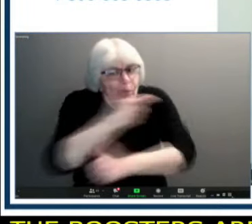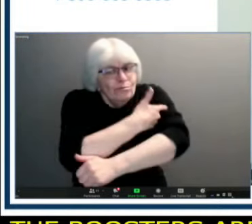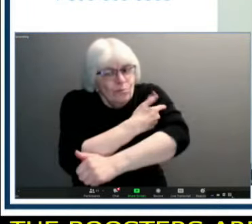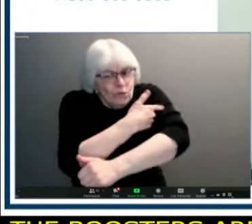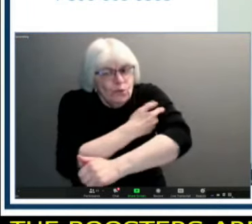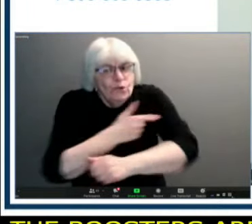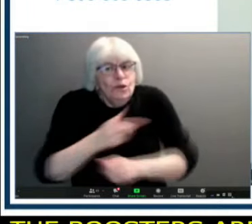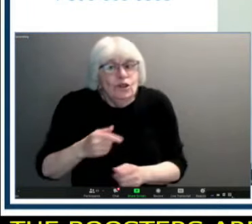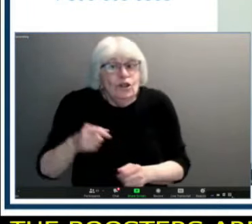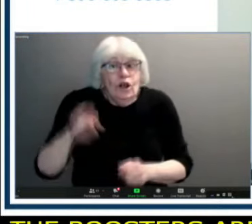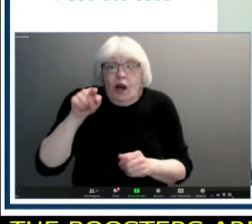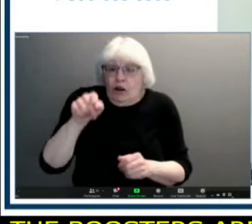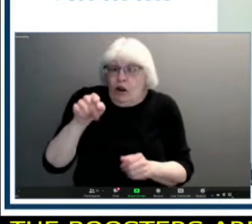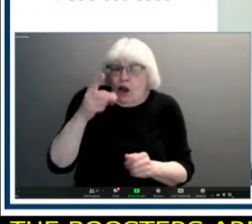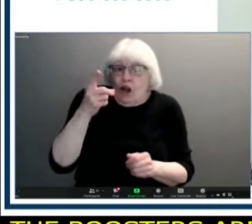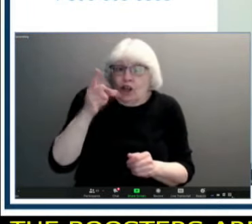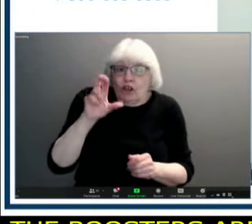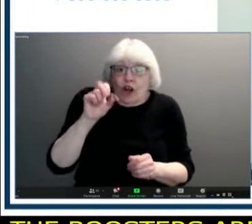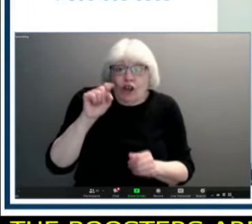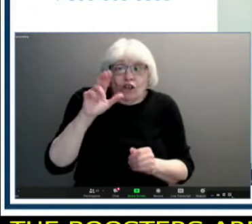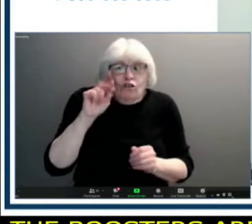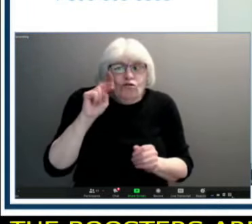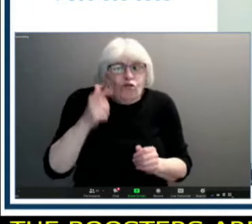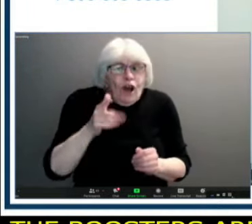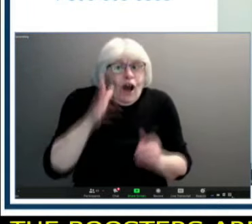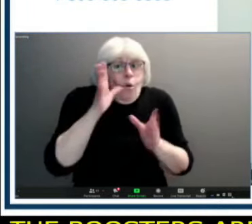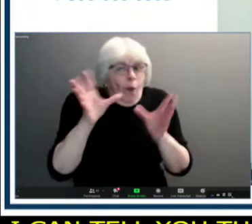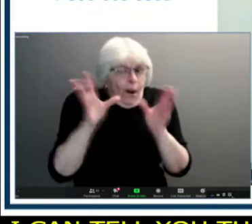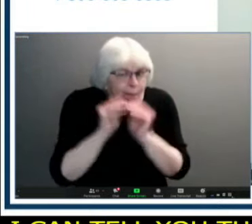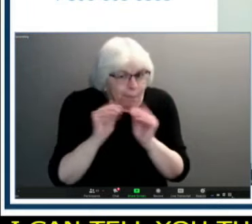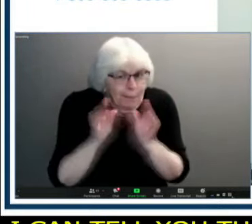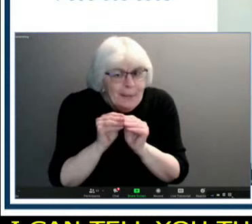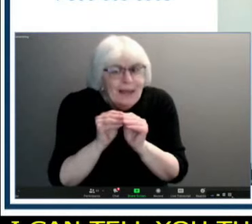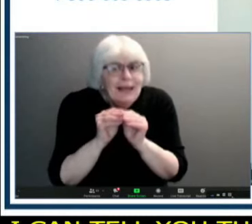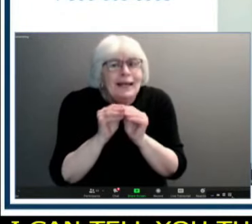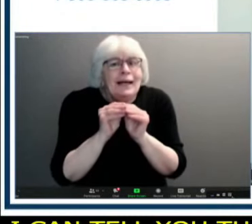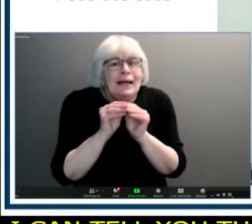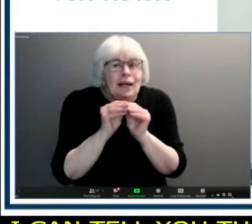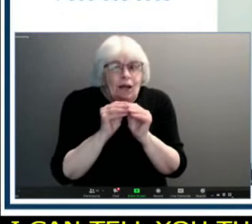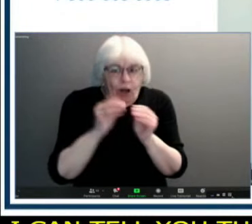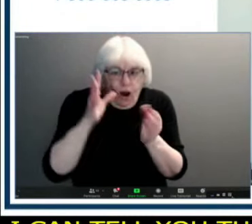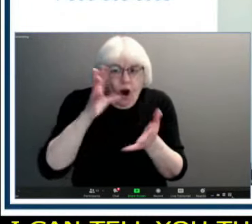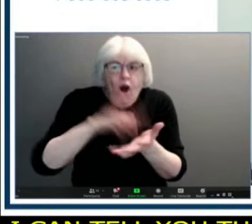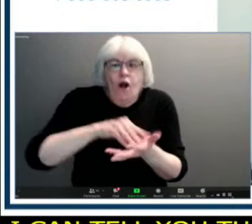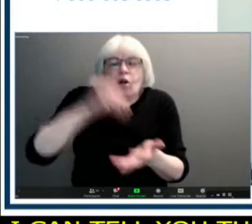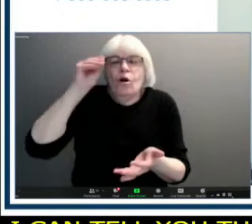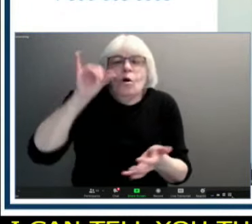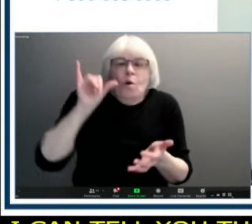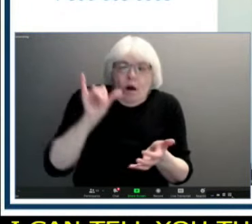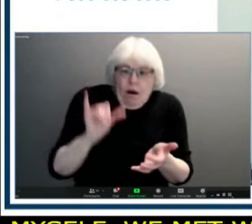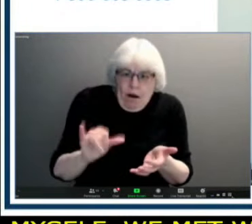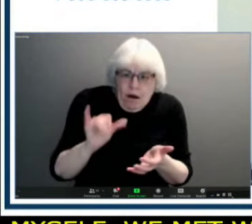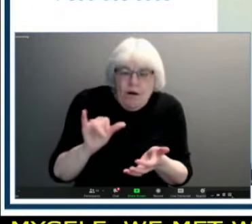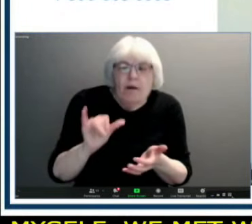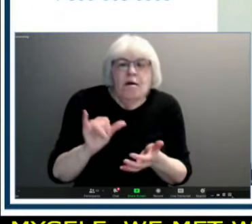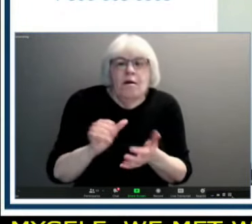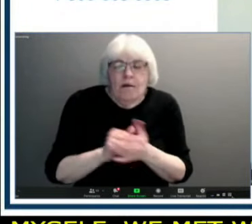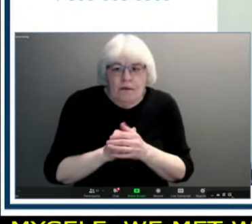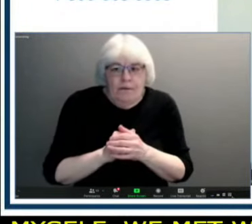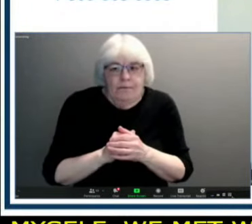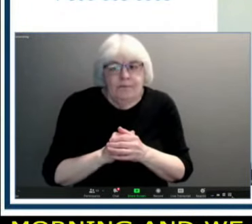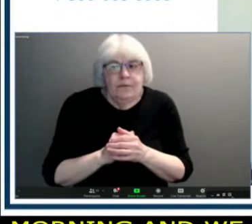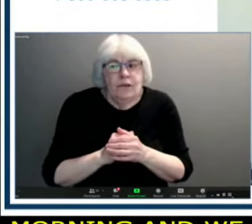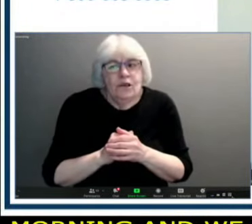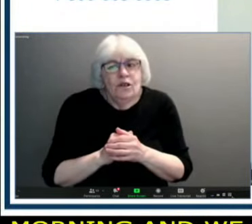Burrell this morning, and we have a few takeaways from that meeting. Some great points were raised there. One of them was around paid